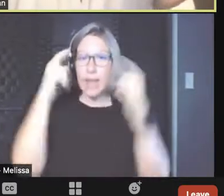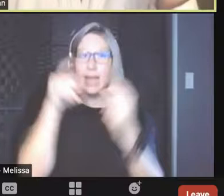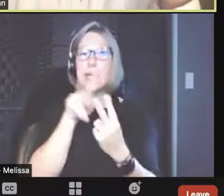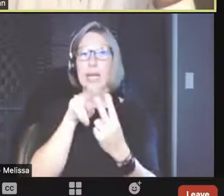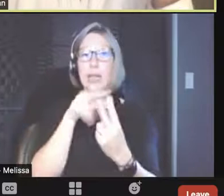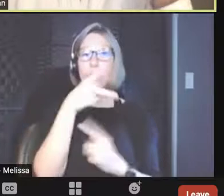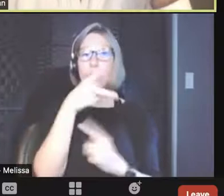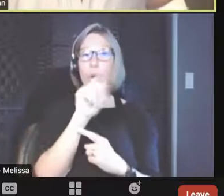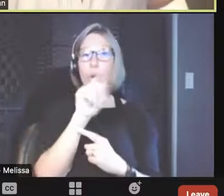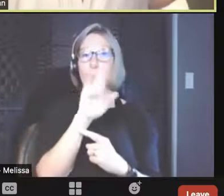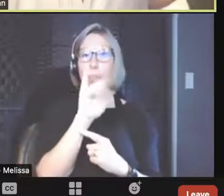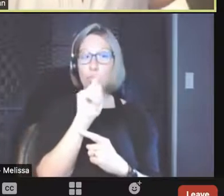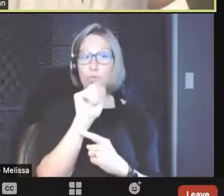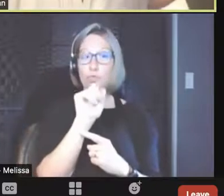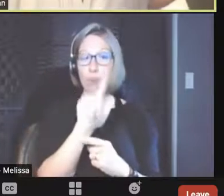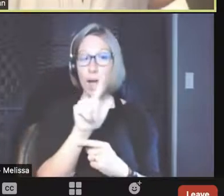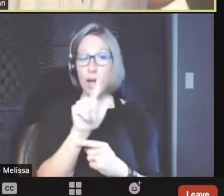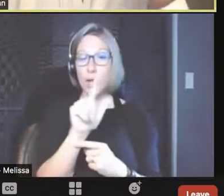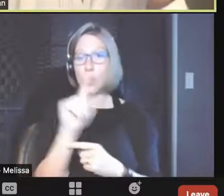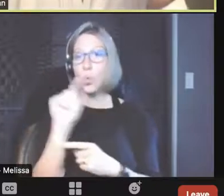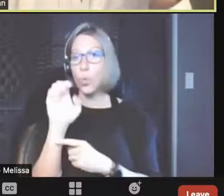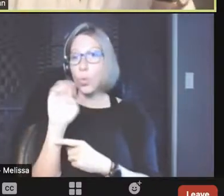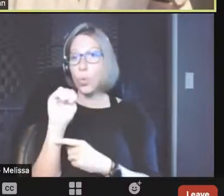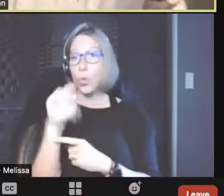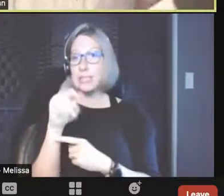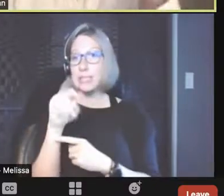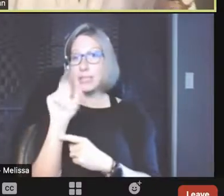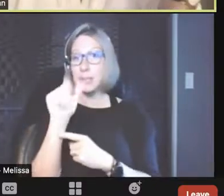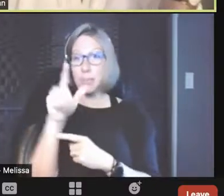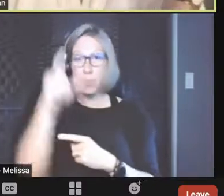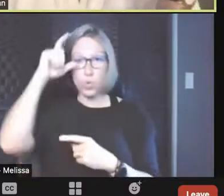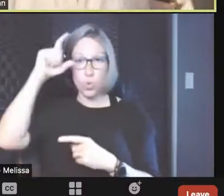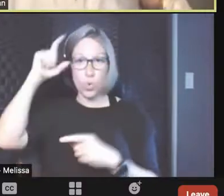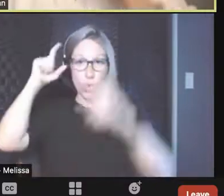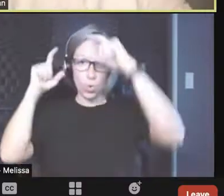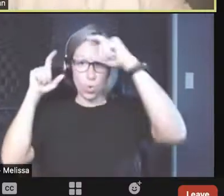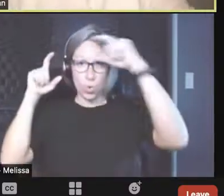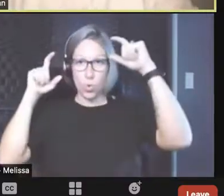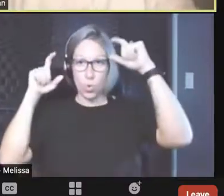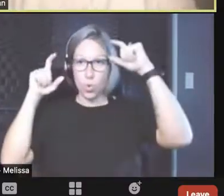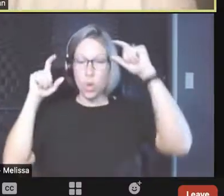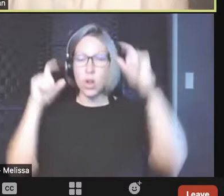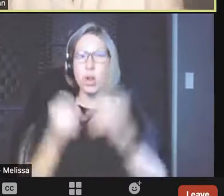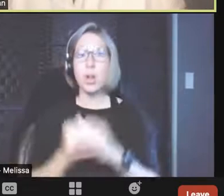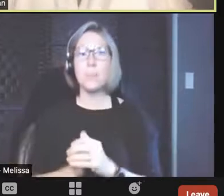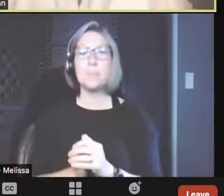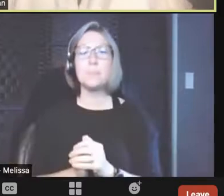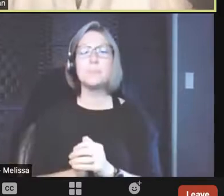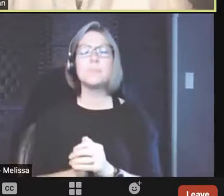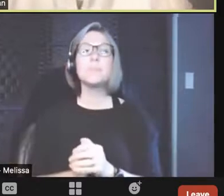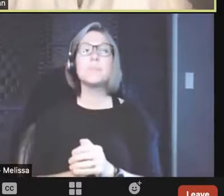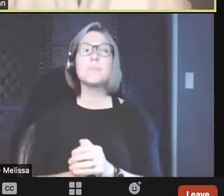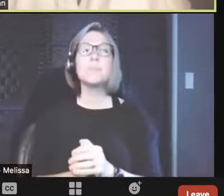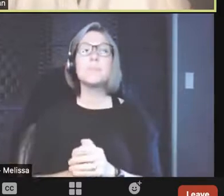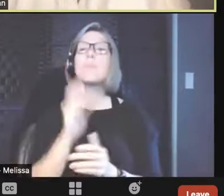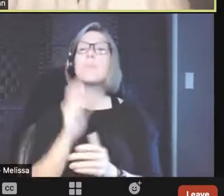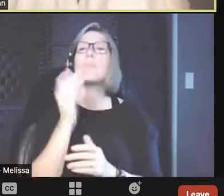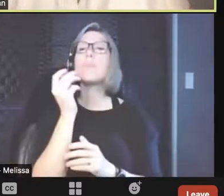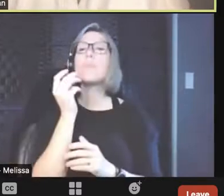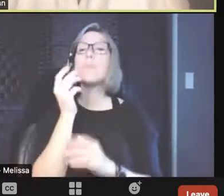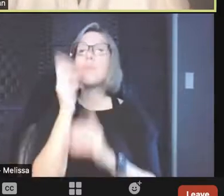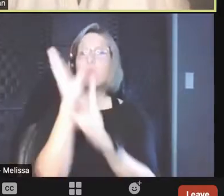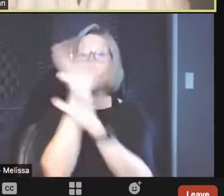being temporal, parietal being dorsal. I want to just make this a little more doable. This is a child using